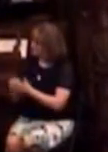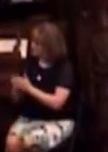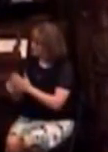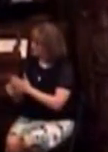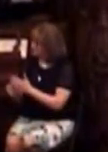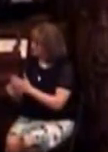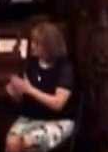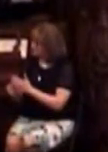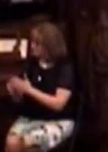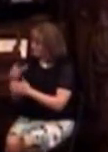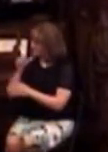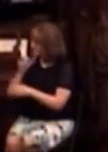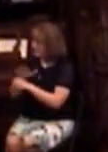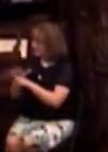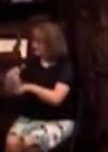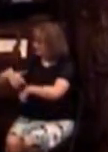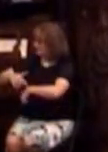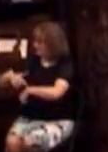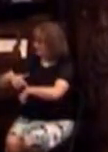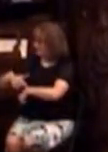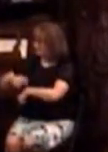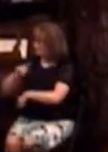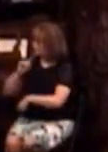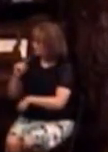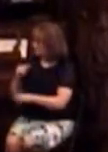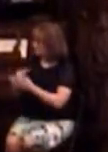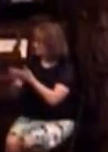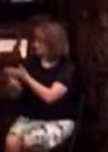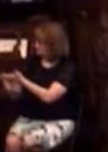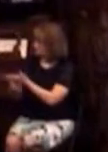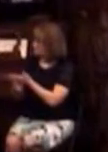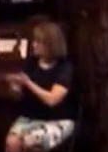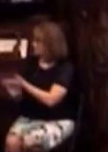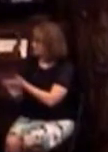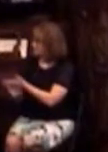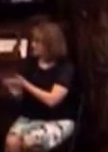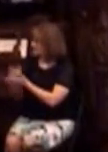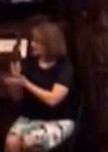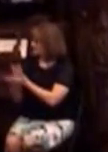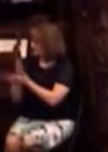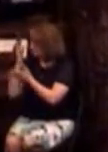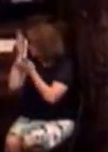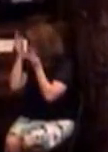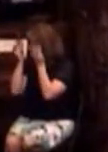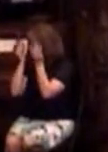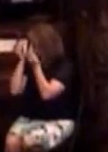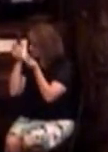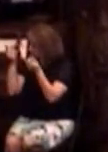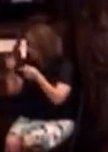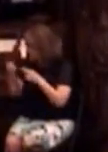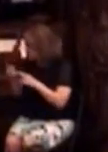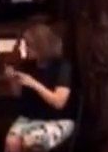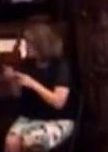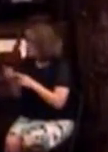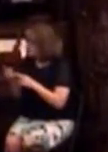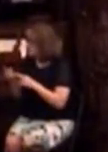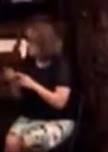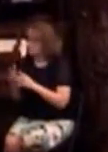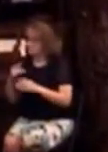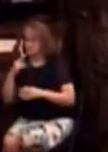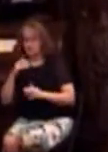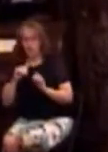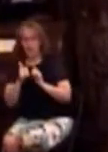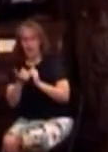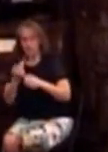enough time to really reflect, to really think about it. And I said to him, well, how is that different from